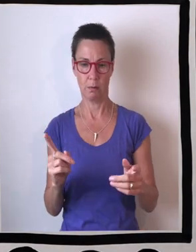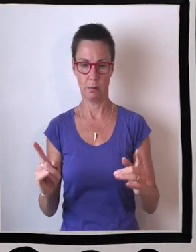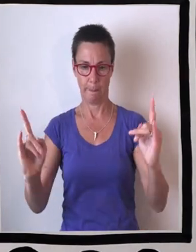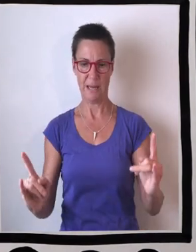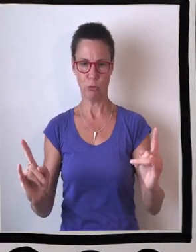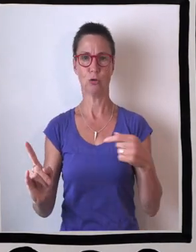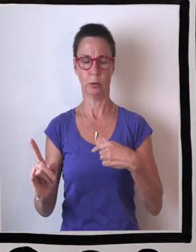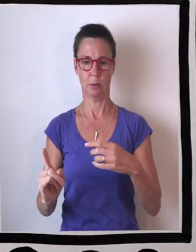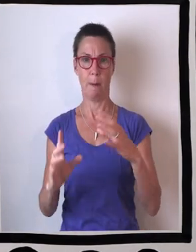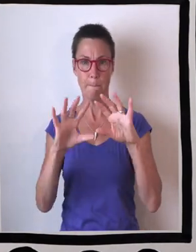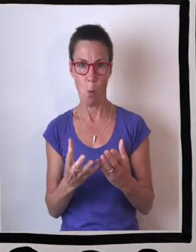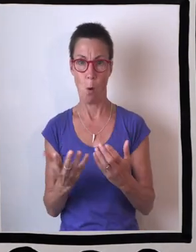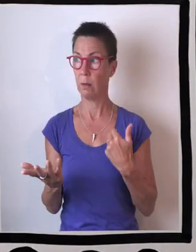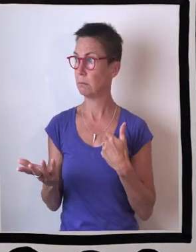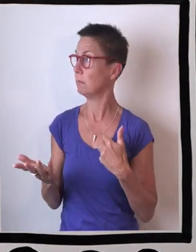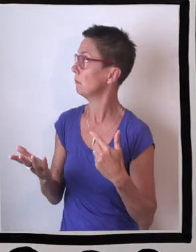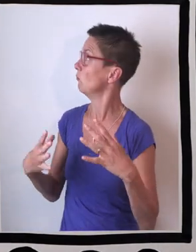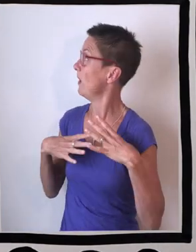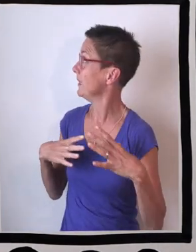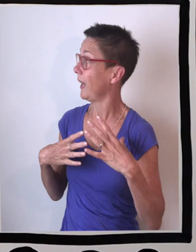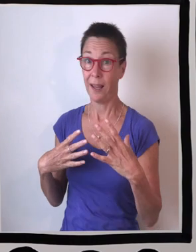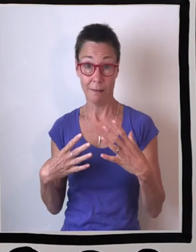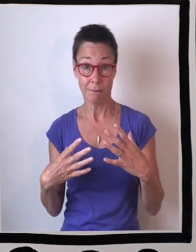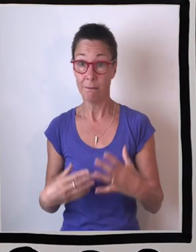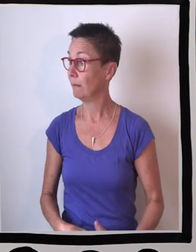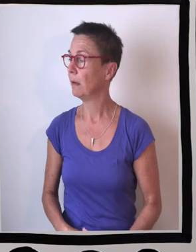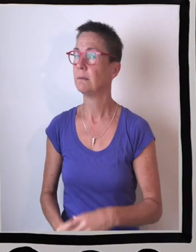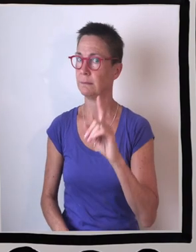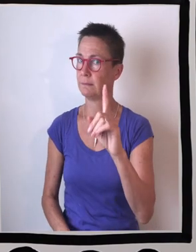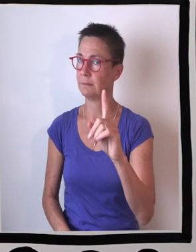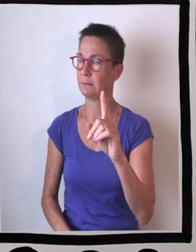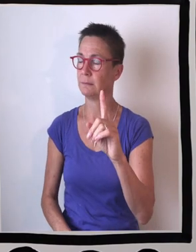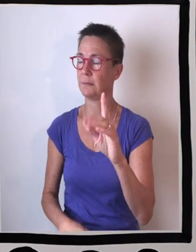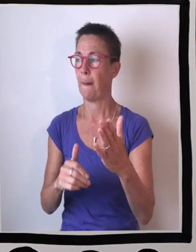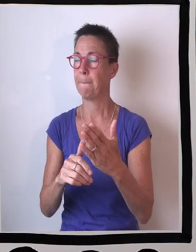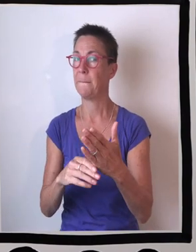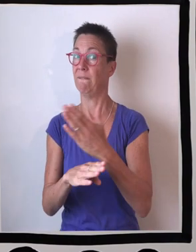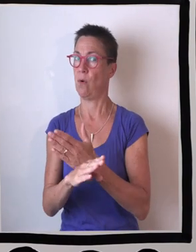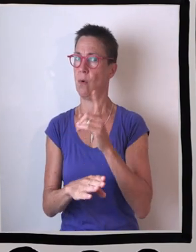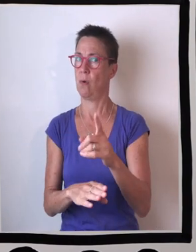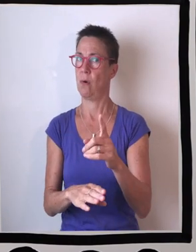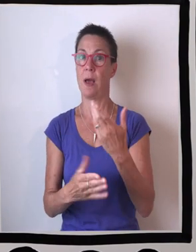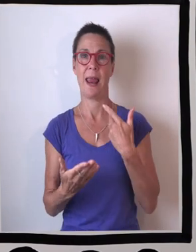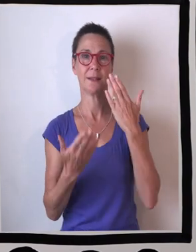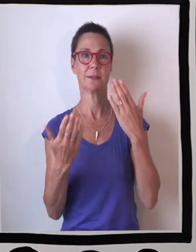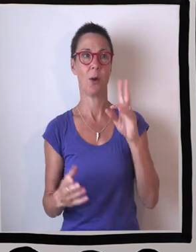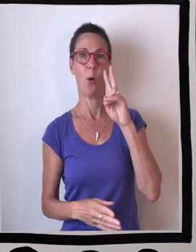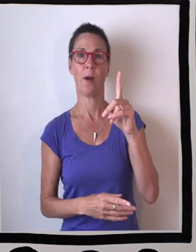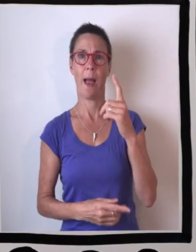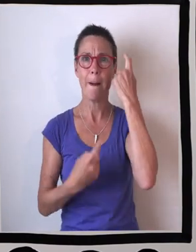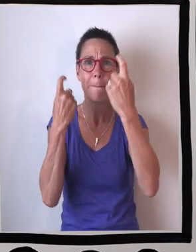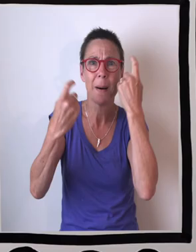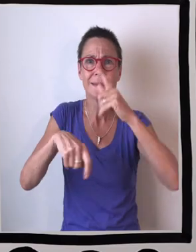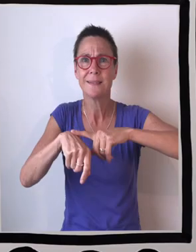our football pitch. I think we're about ready to play finger football. Oh, but before we play our game, let's go to puzzle